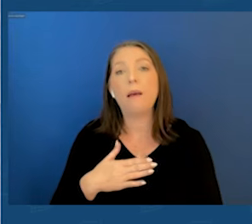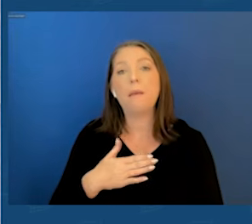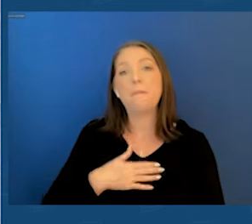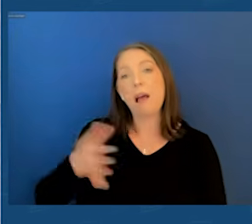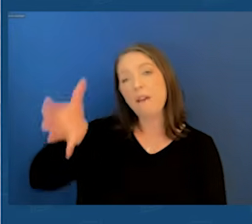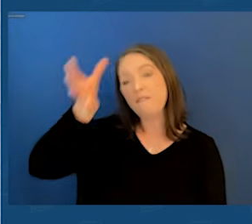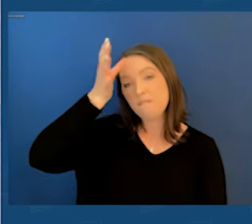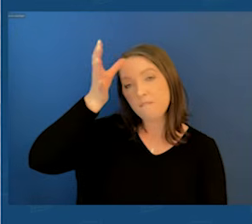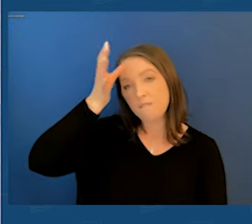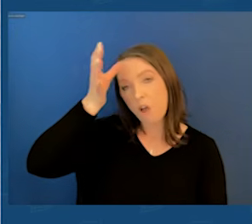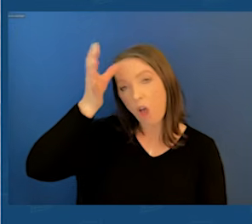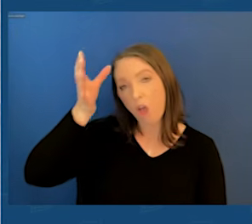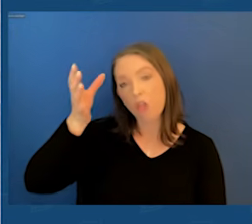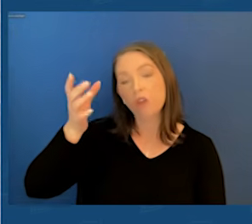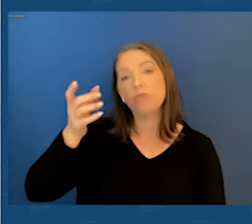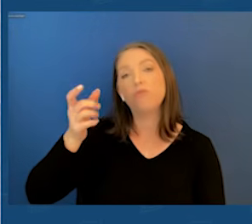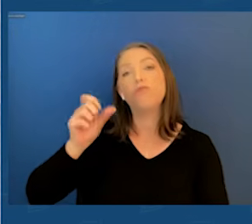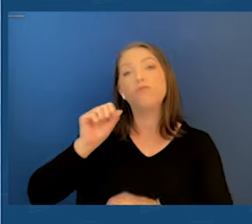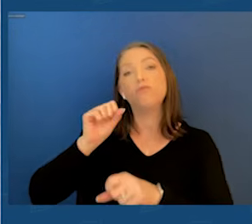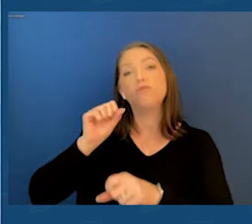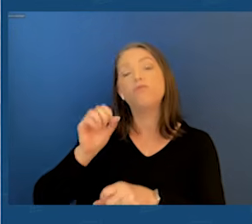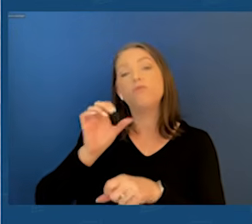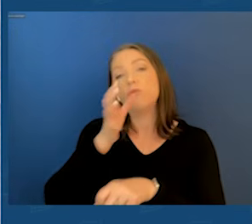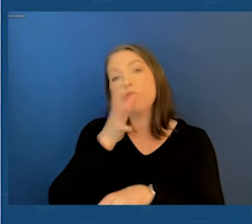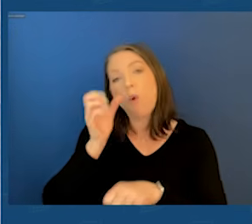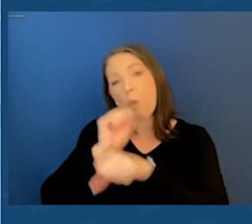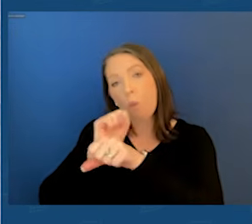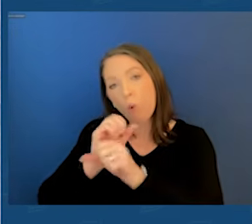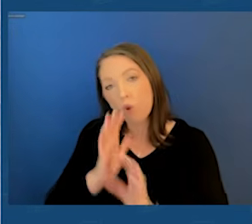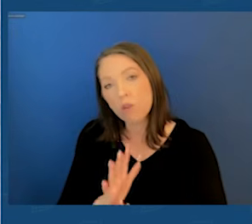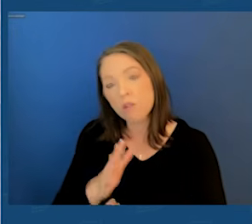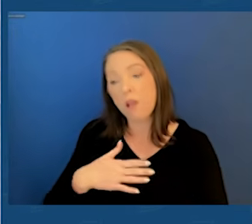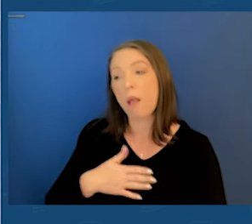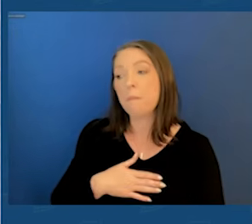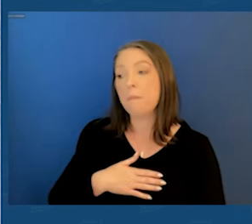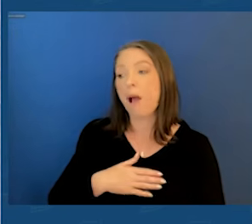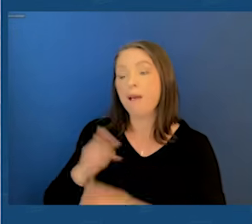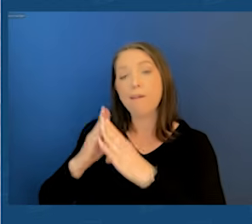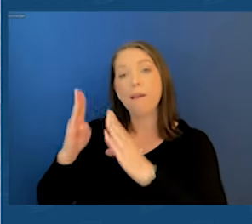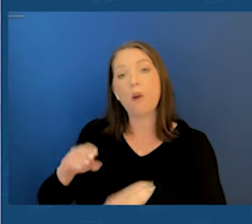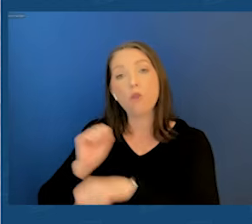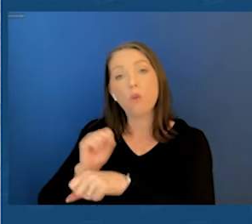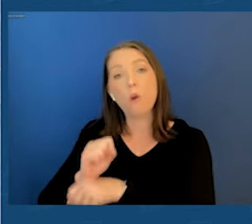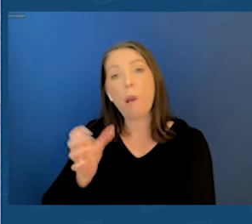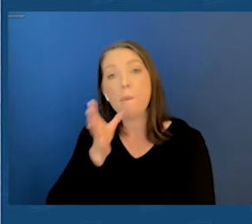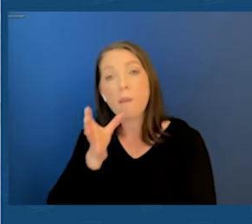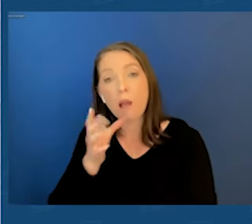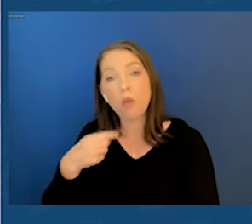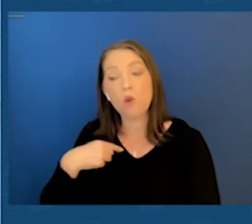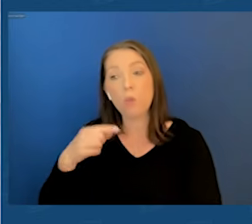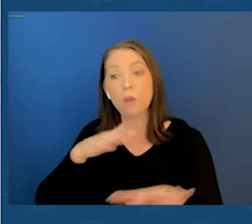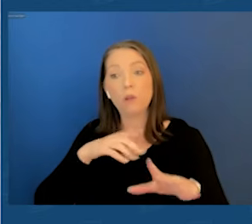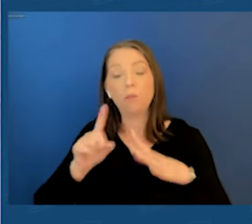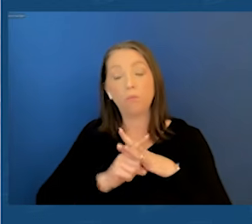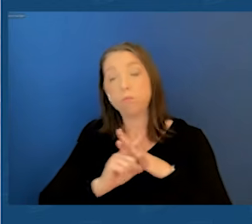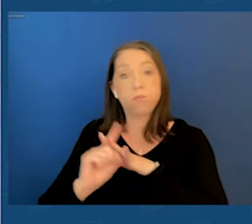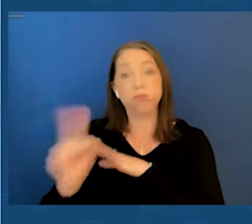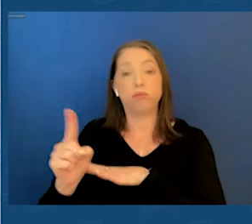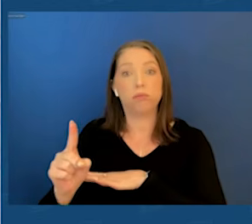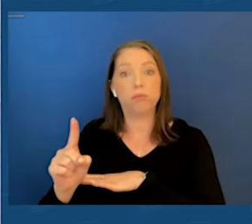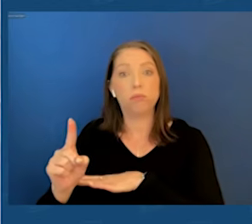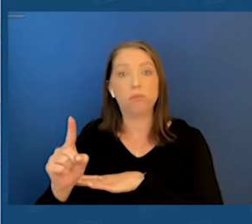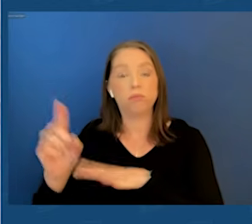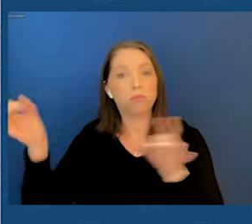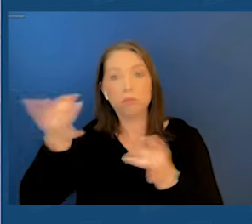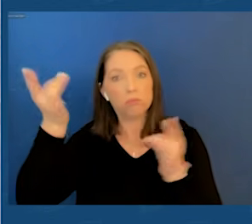my domestic worker mother, we fled a tyranny. We fled a terror. We